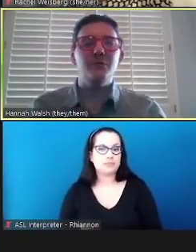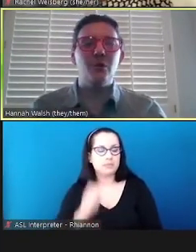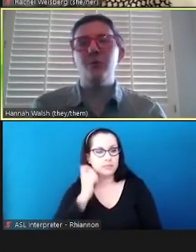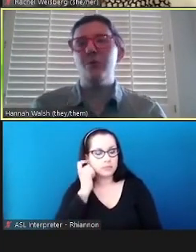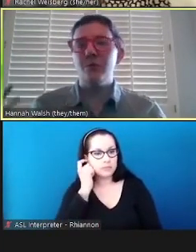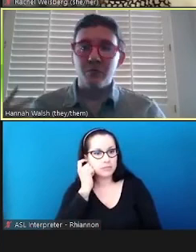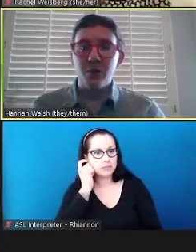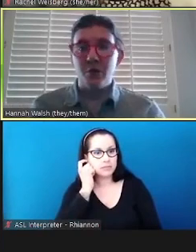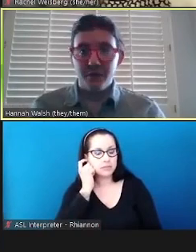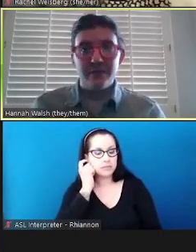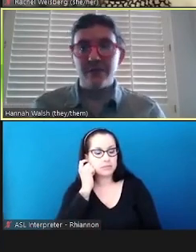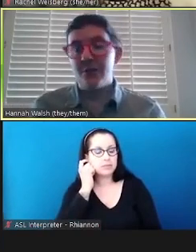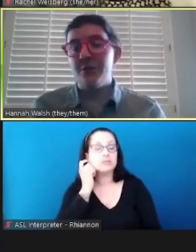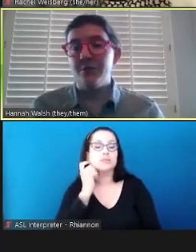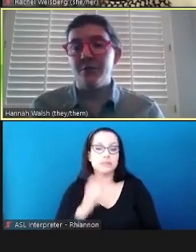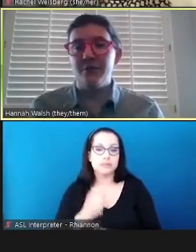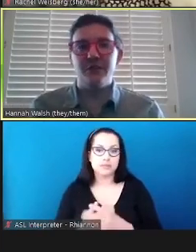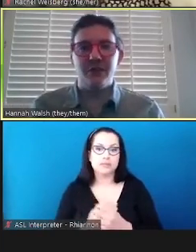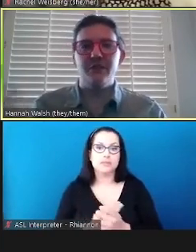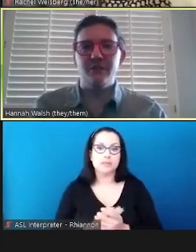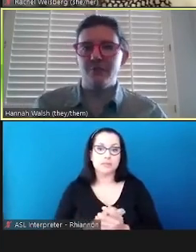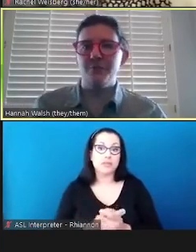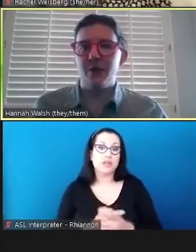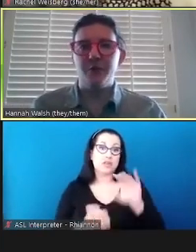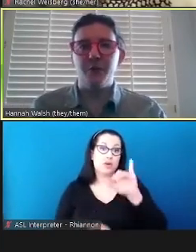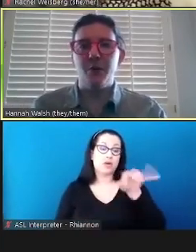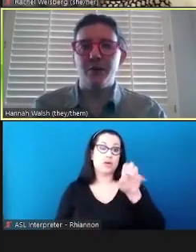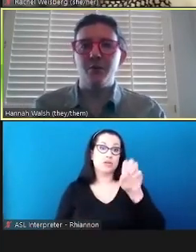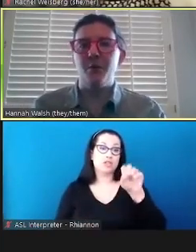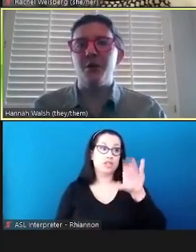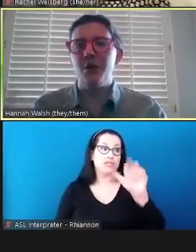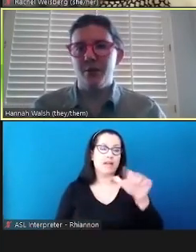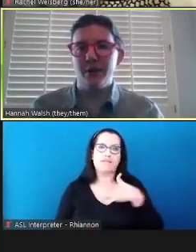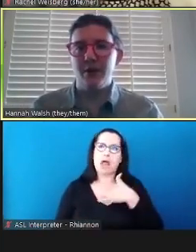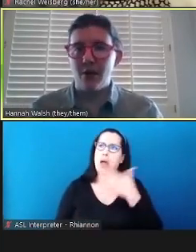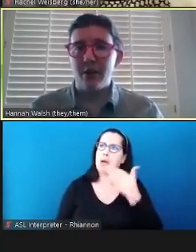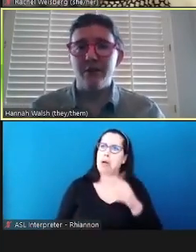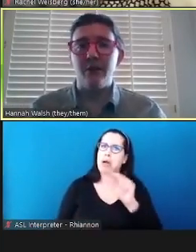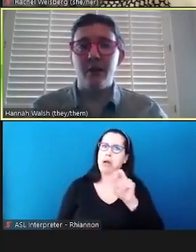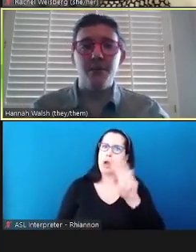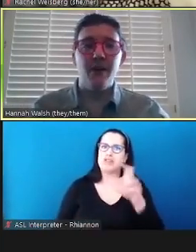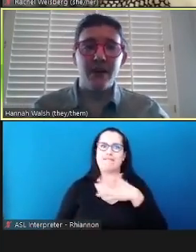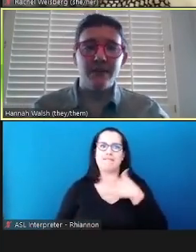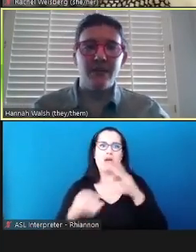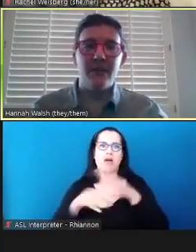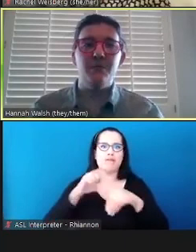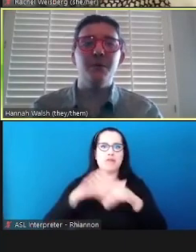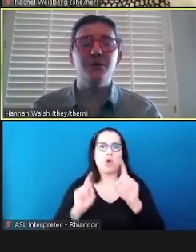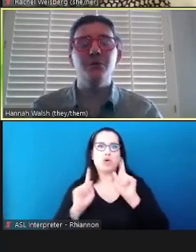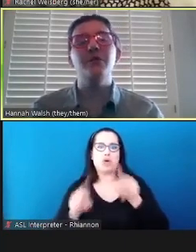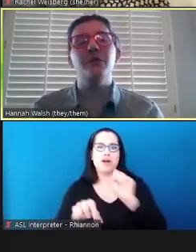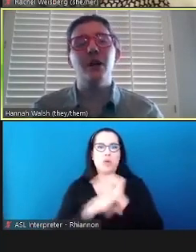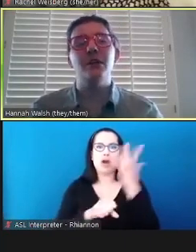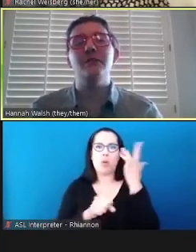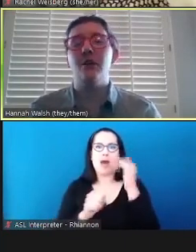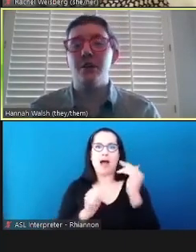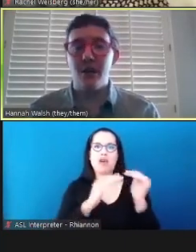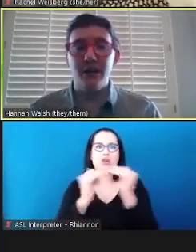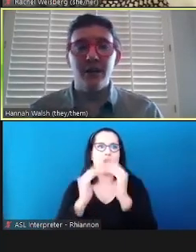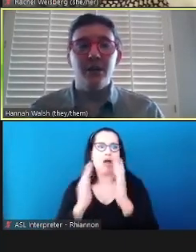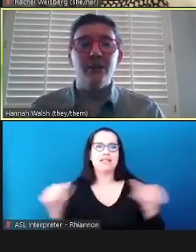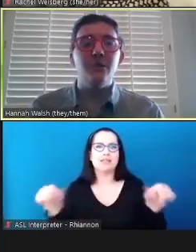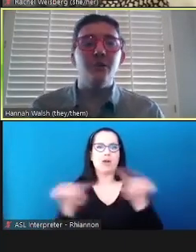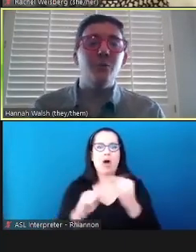1st. So, this is good news for Jessica. She feels more comfortable going to work knowing that her colleagues are going to be vaccinated, but 2 of her colleagues are